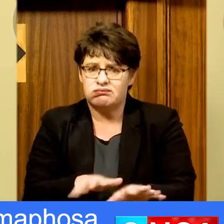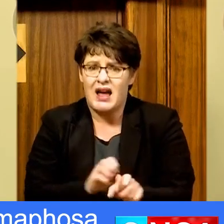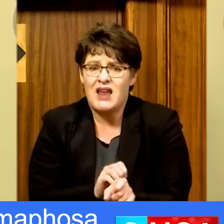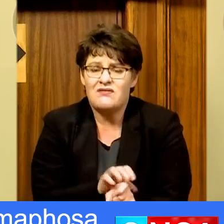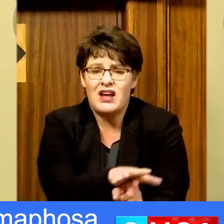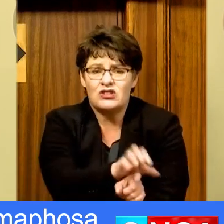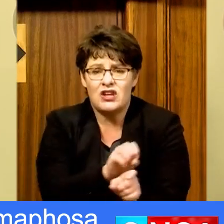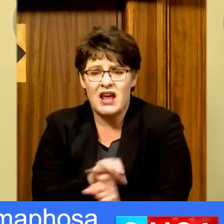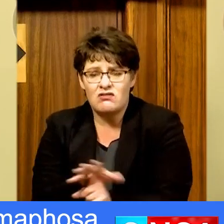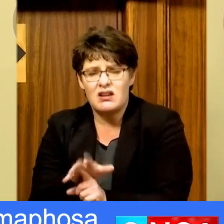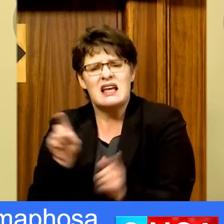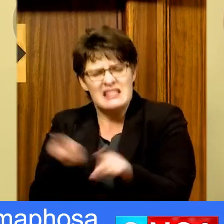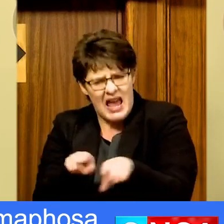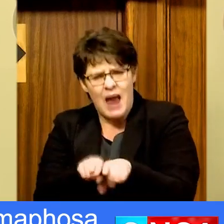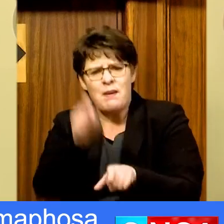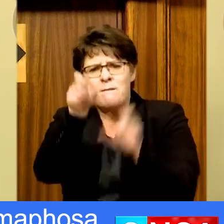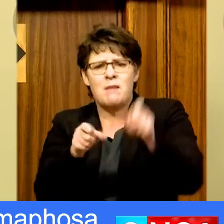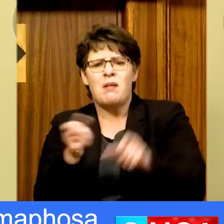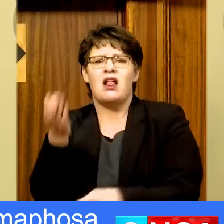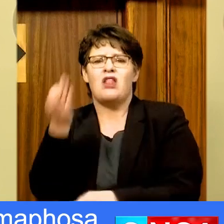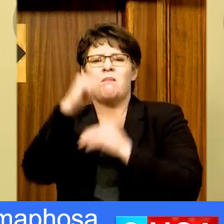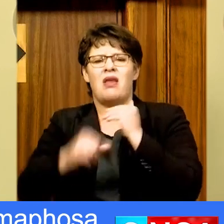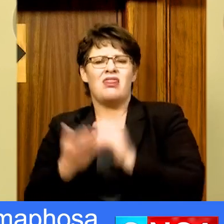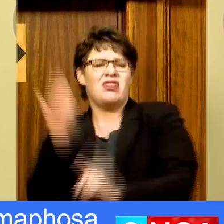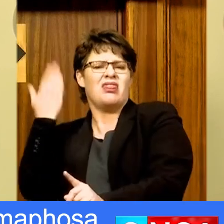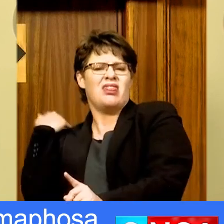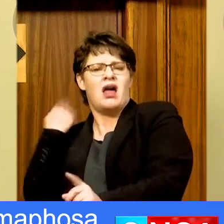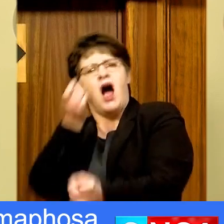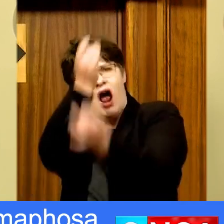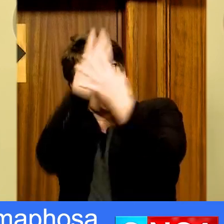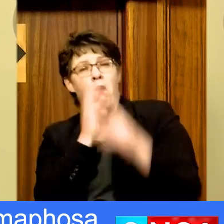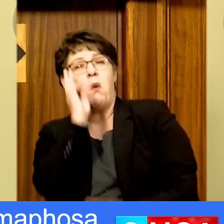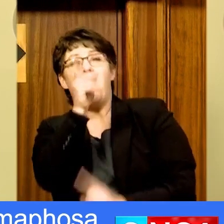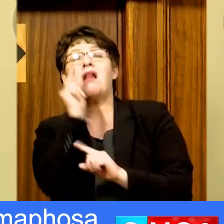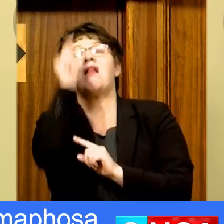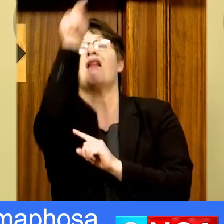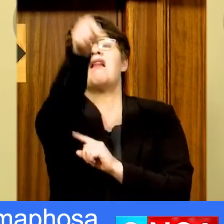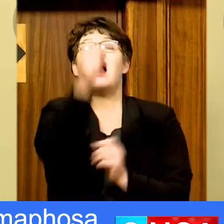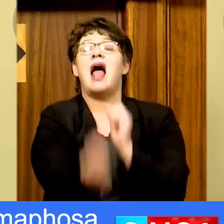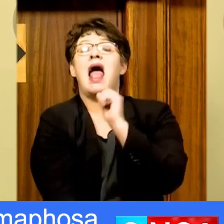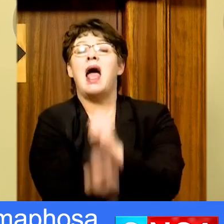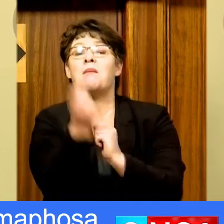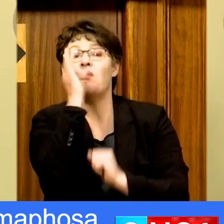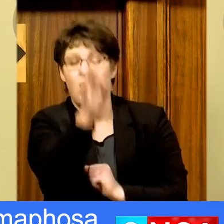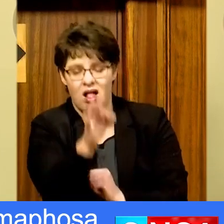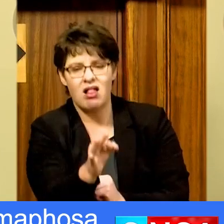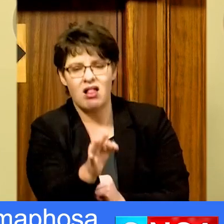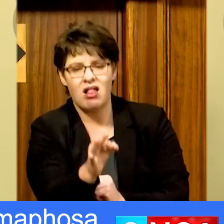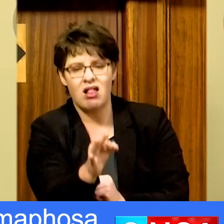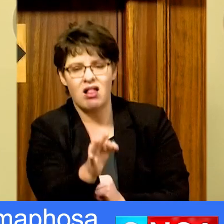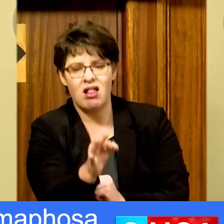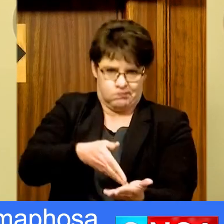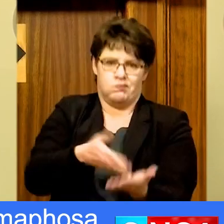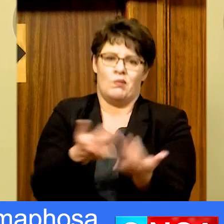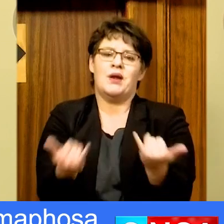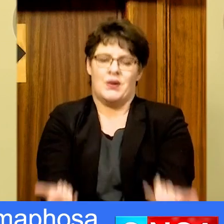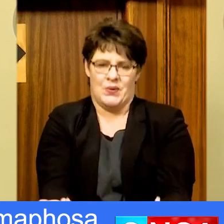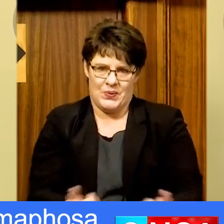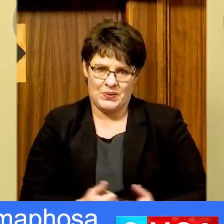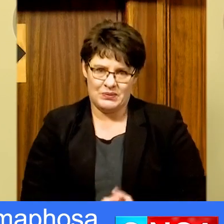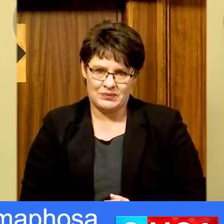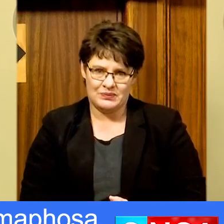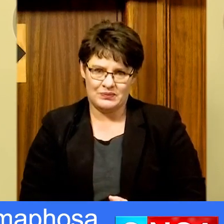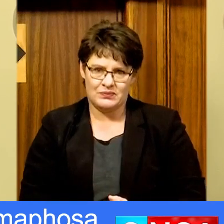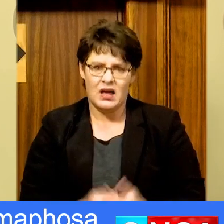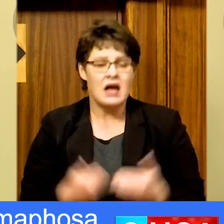experts and scientists the 3 It